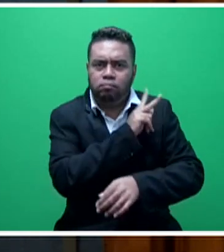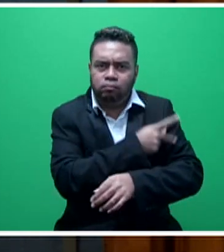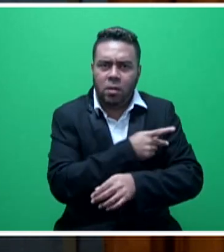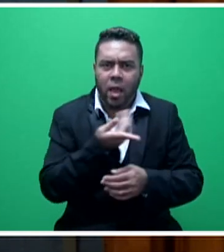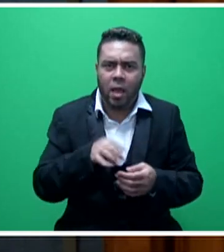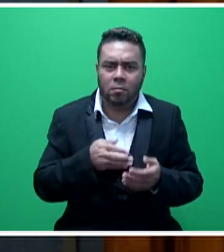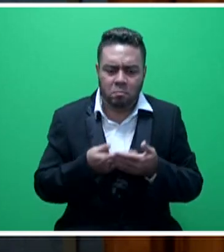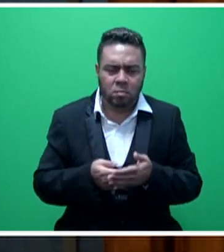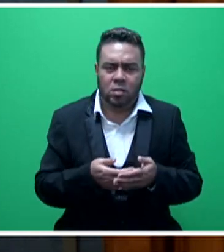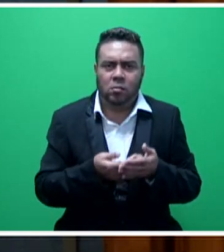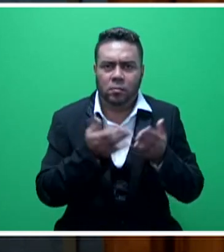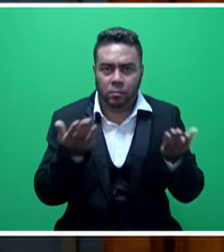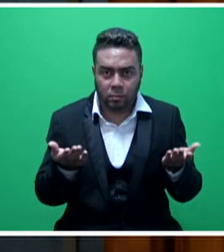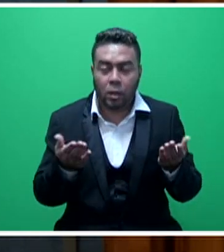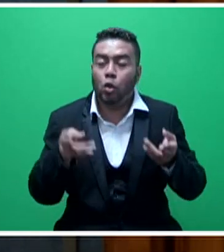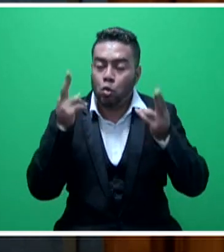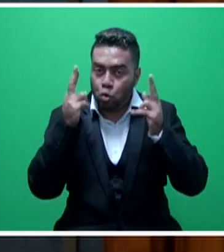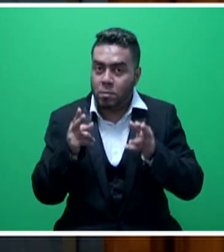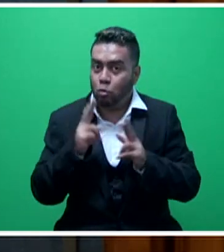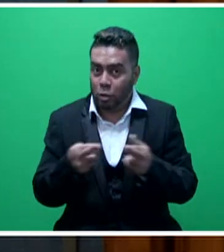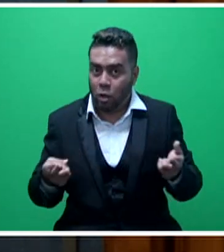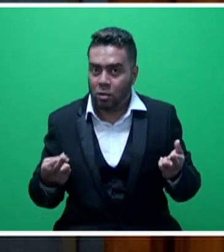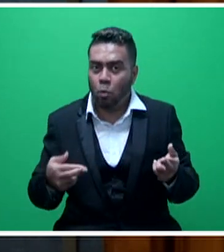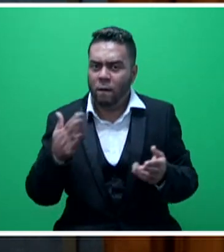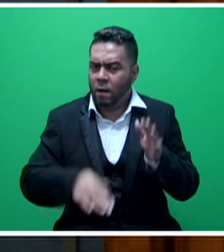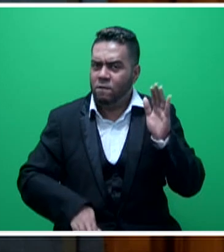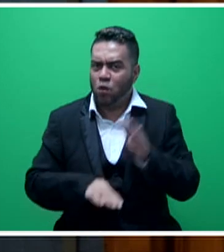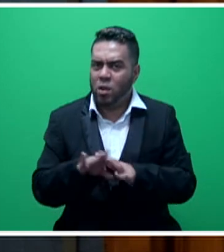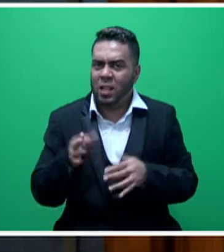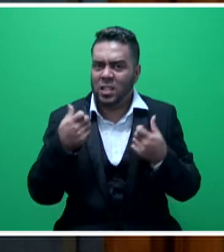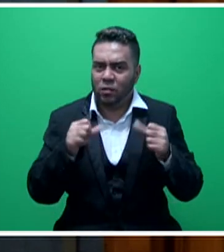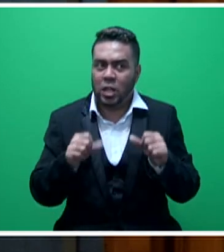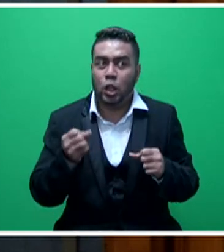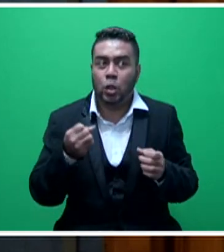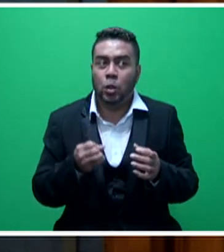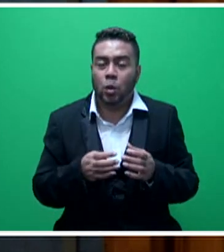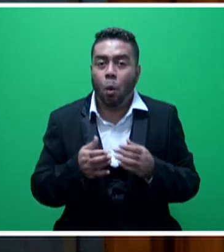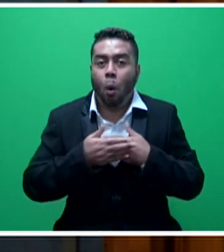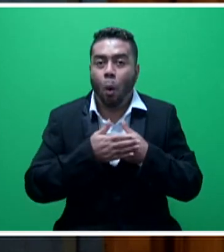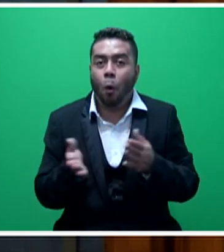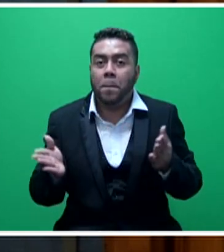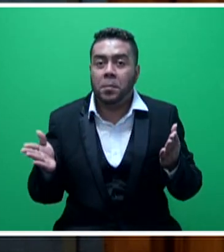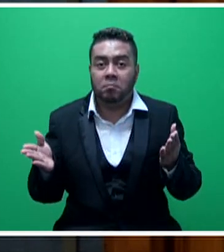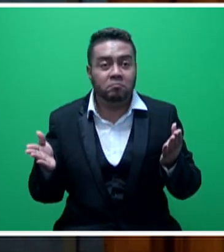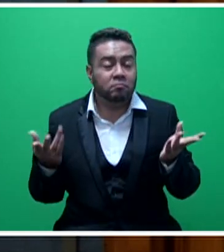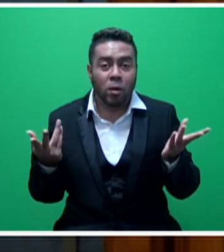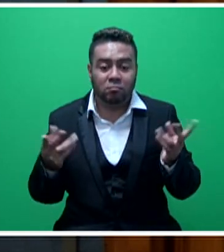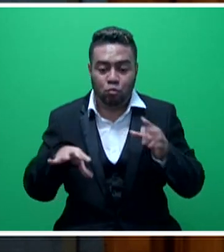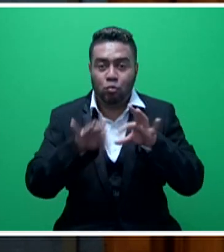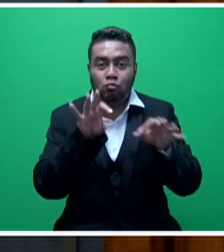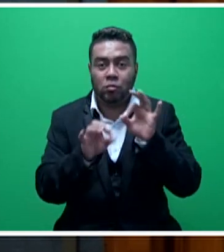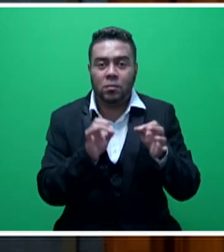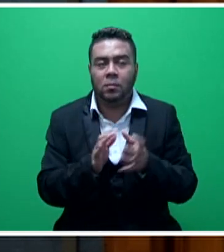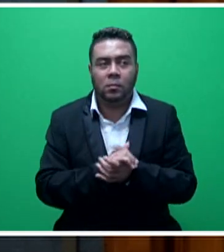mothers. Human resource, the Ministry has fully and successfully introduced open merit-based recruitment,